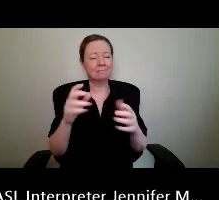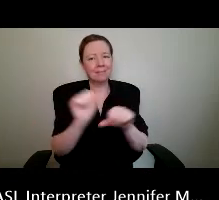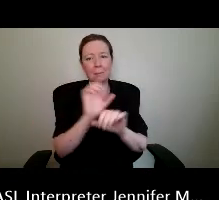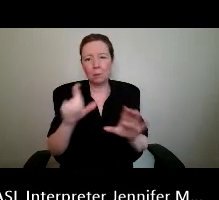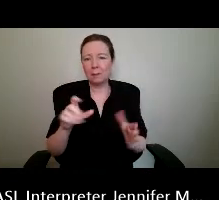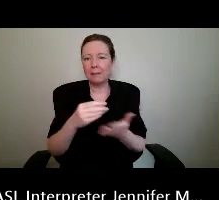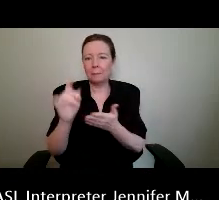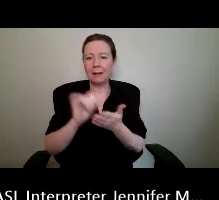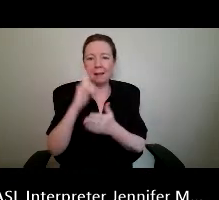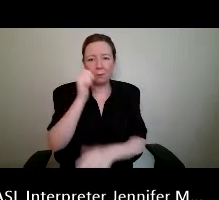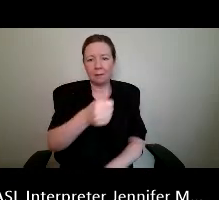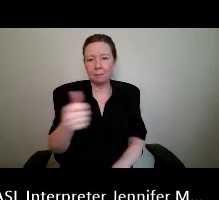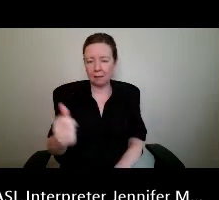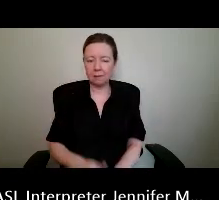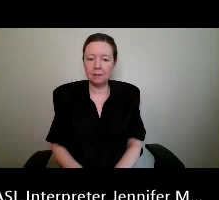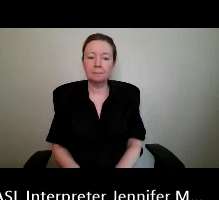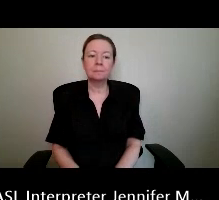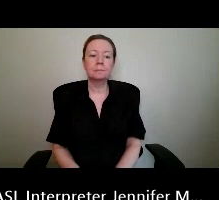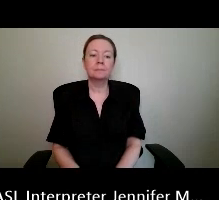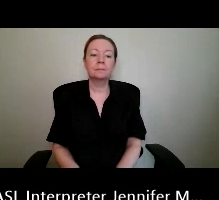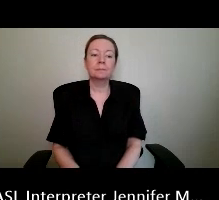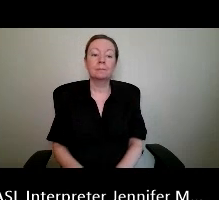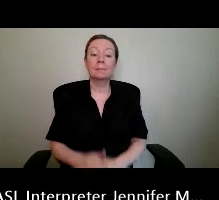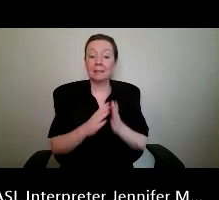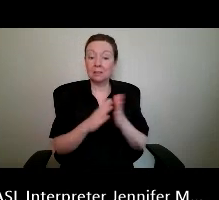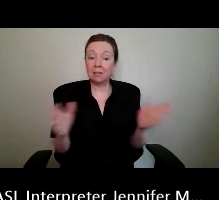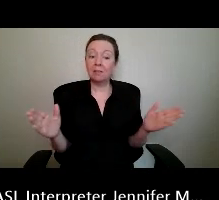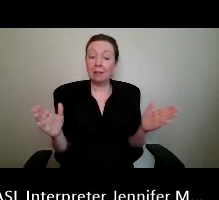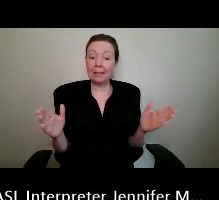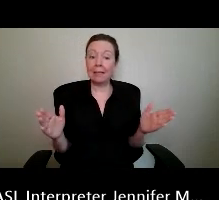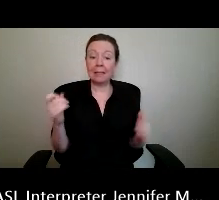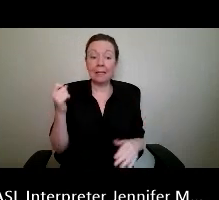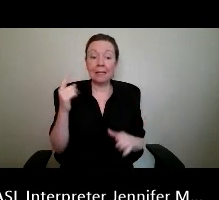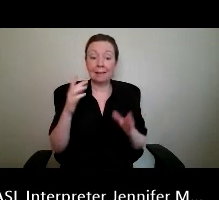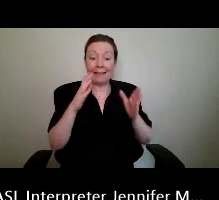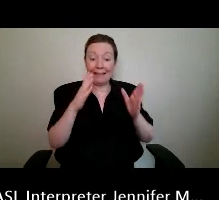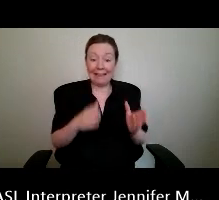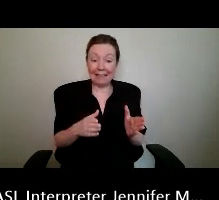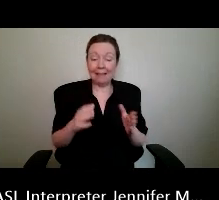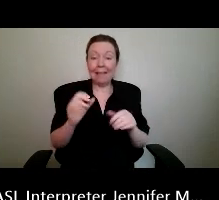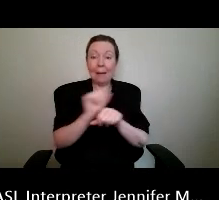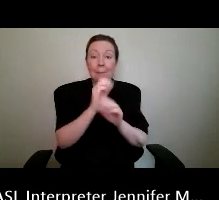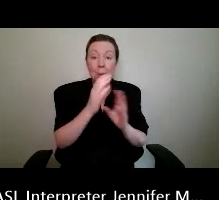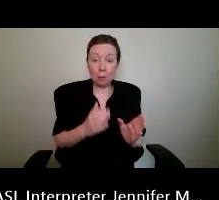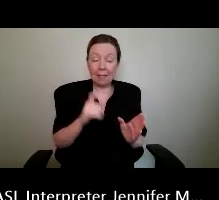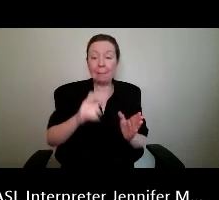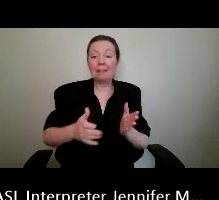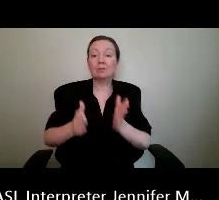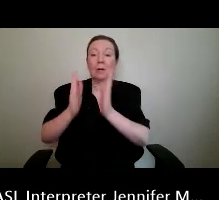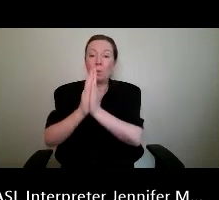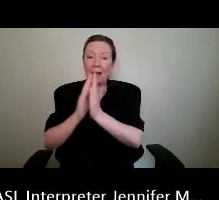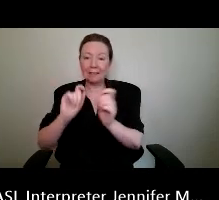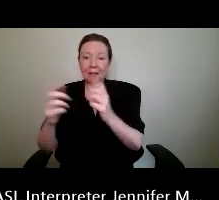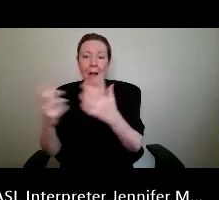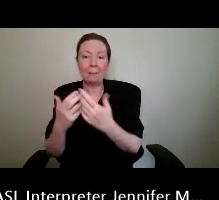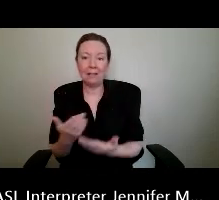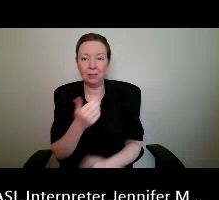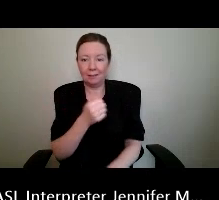themselves. And so generally, it is the obligation of the employee to request the accommodation.